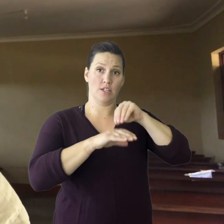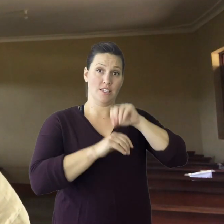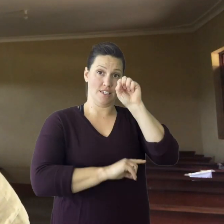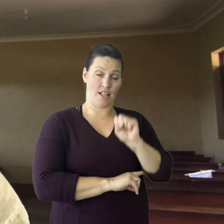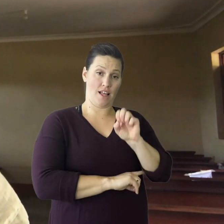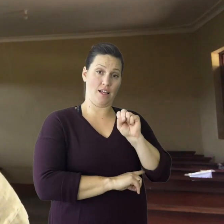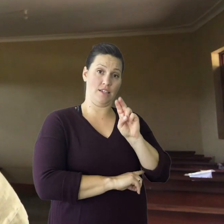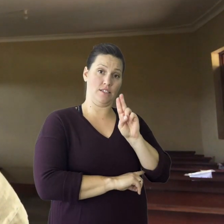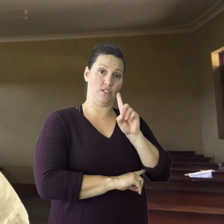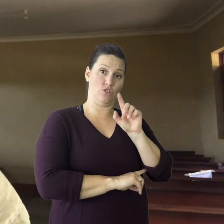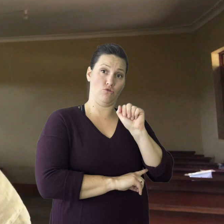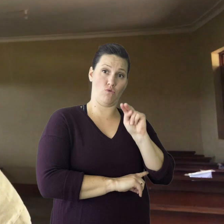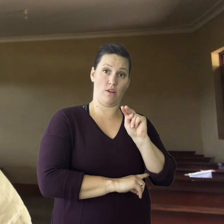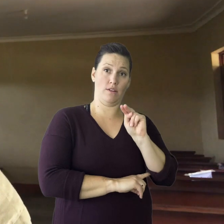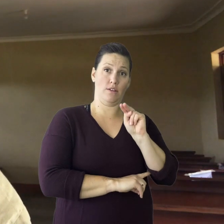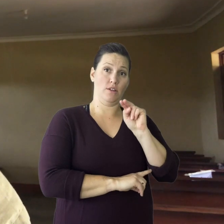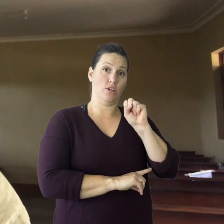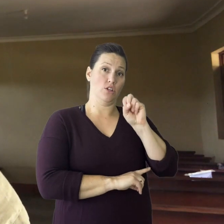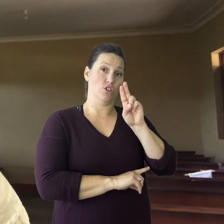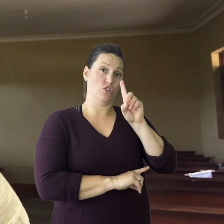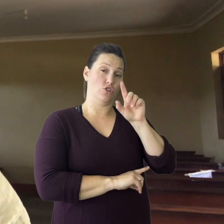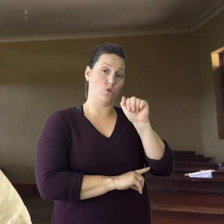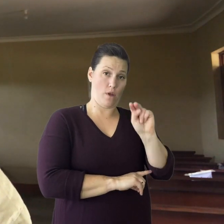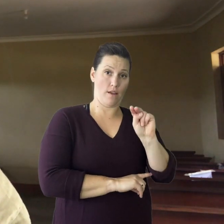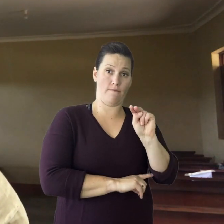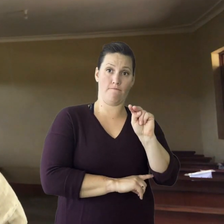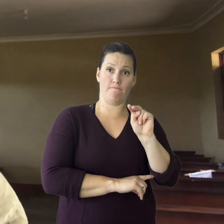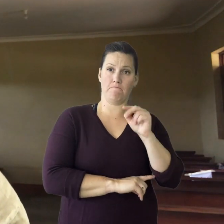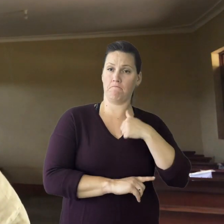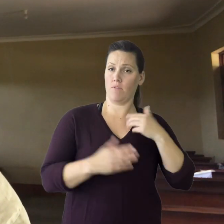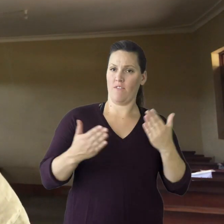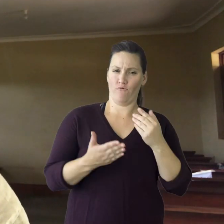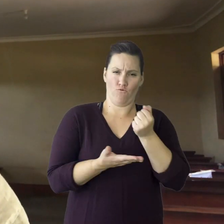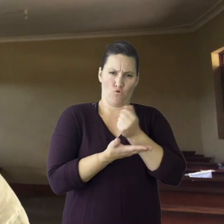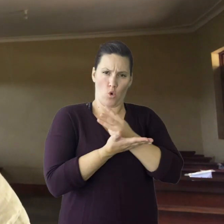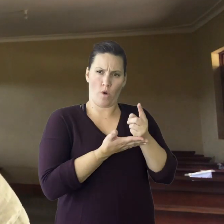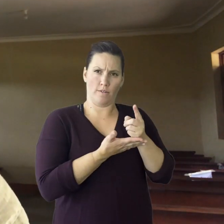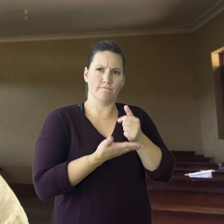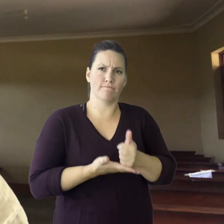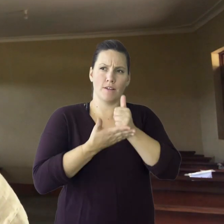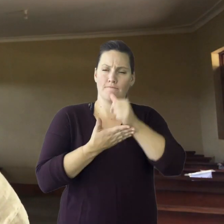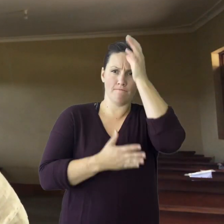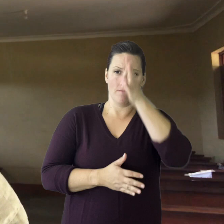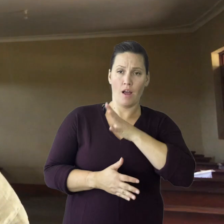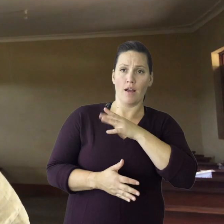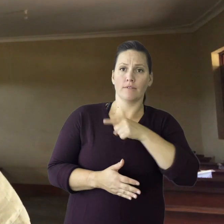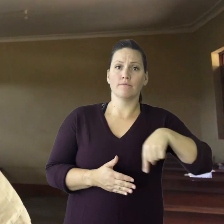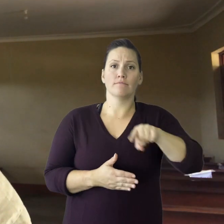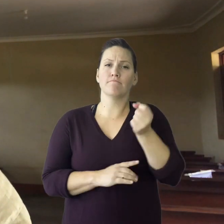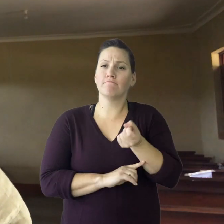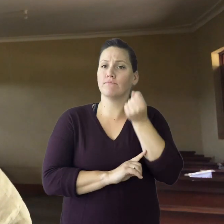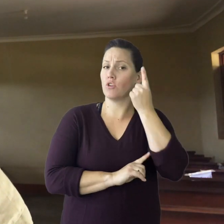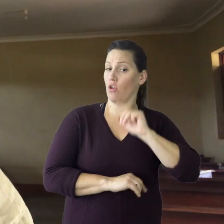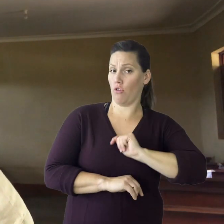and Sudan. I've been here for a couple weeks to work with the men and helping them understand theology and the importance